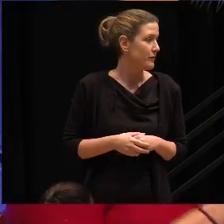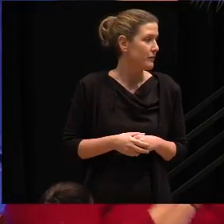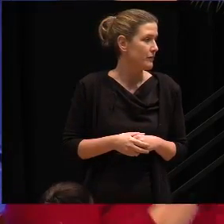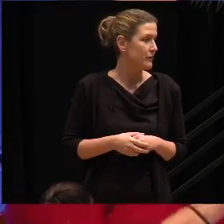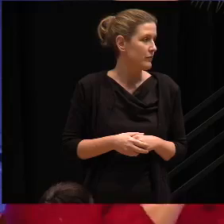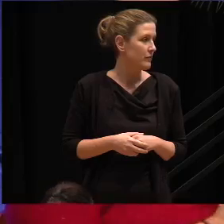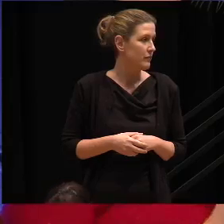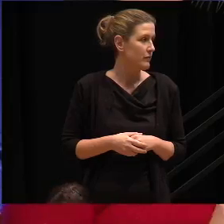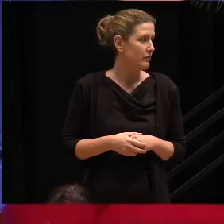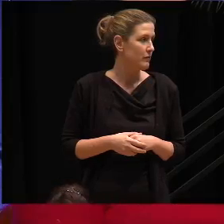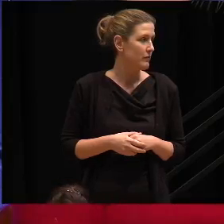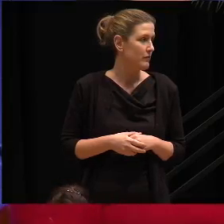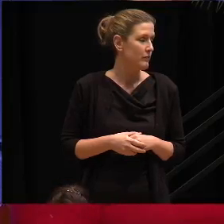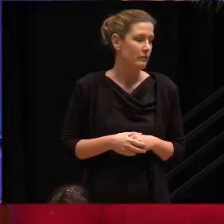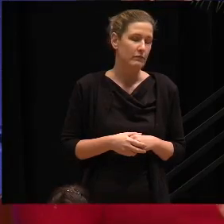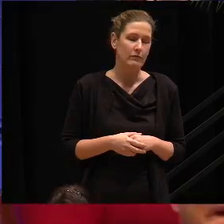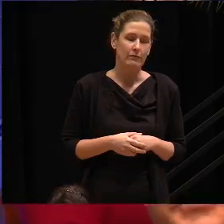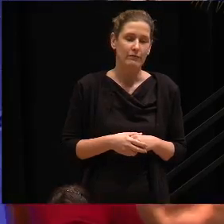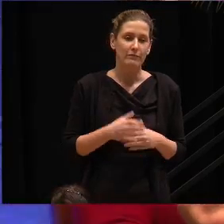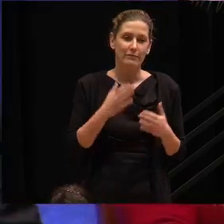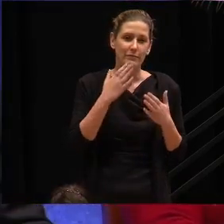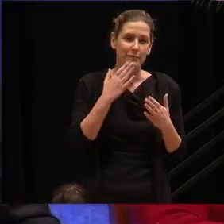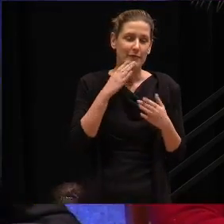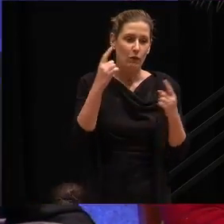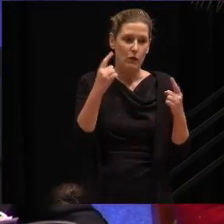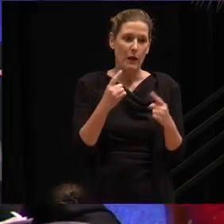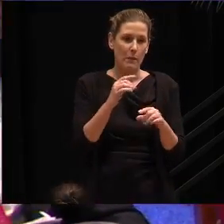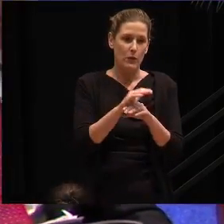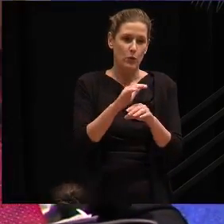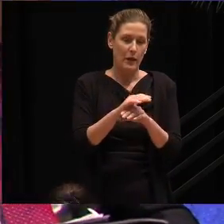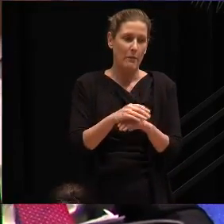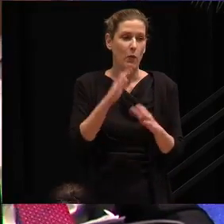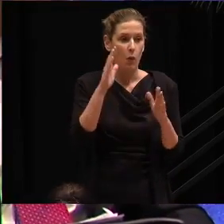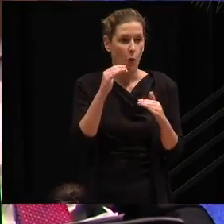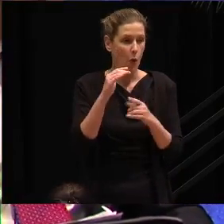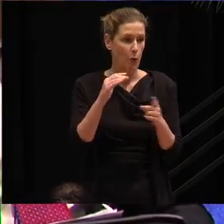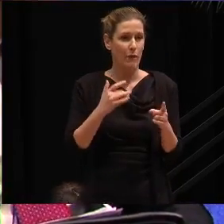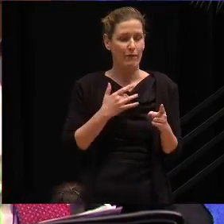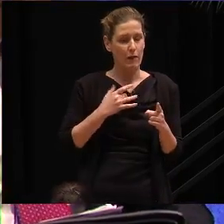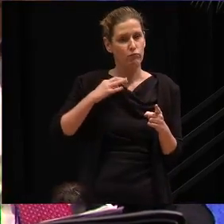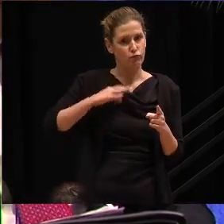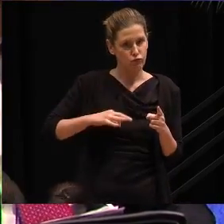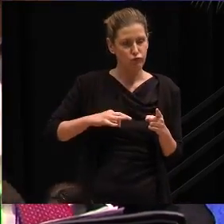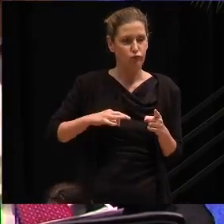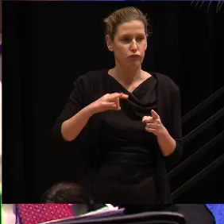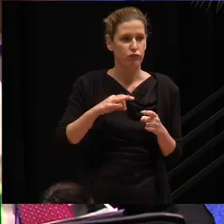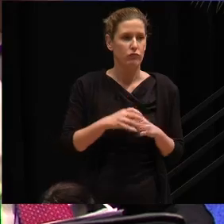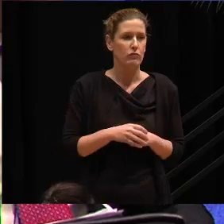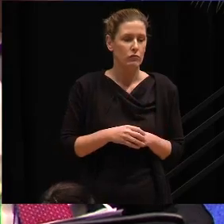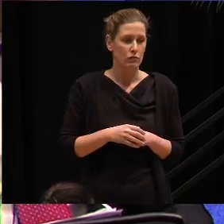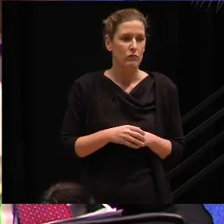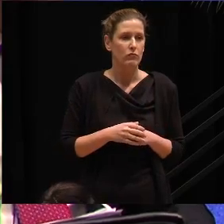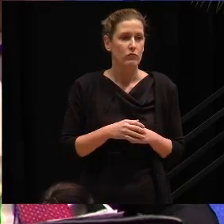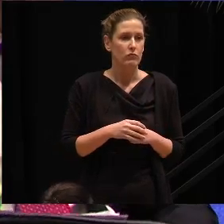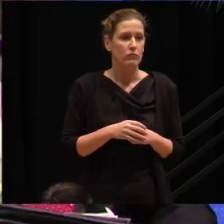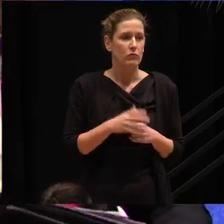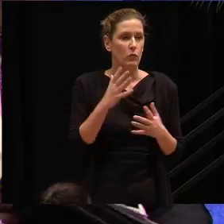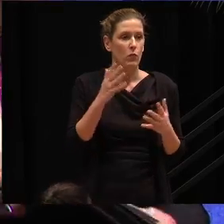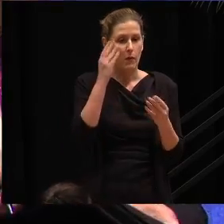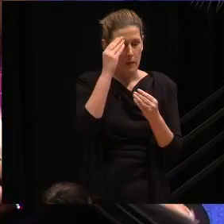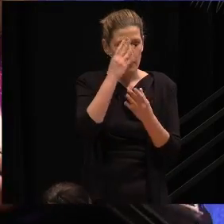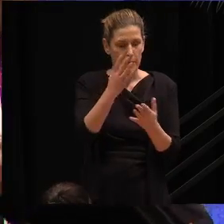Thank you very much, Cammarano. Thanks for coming this evening. We hope you find it of value. And I just wanted to let you all